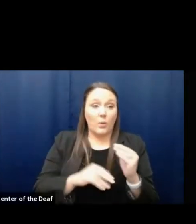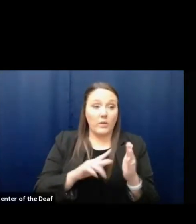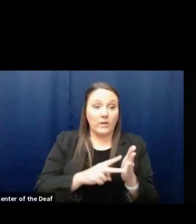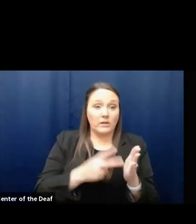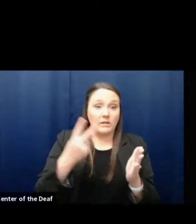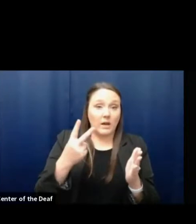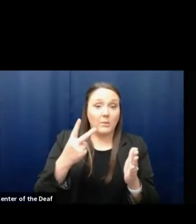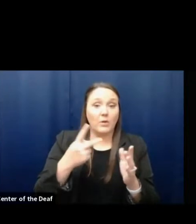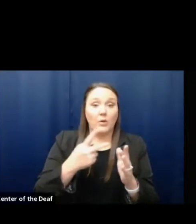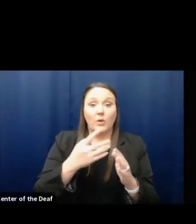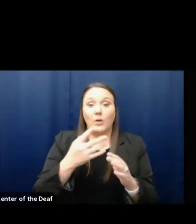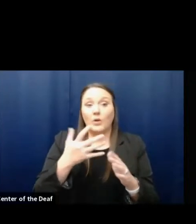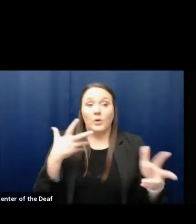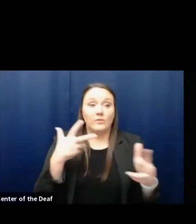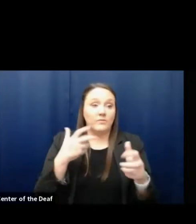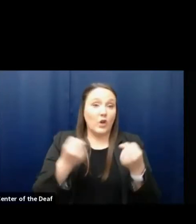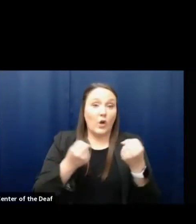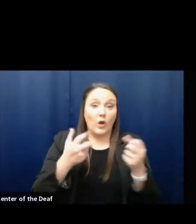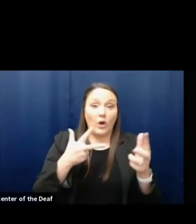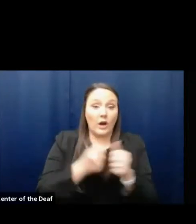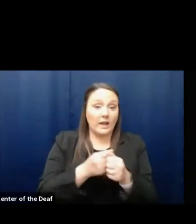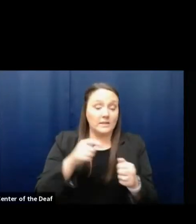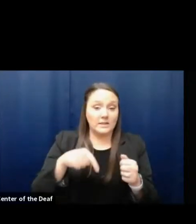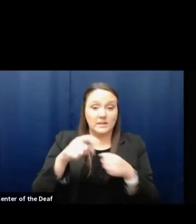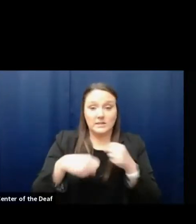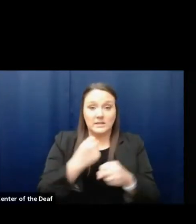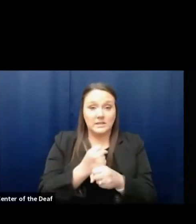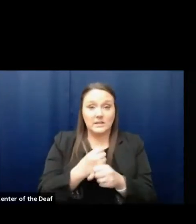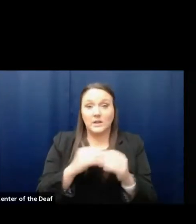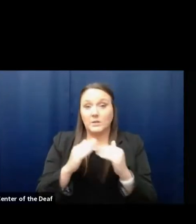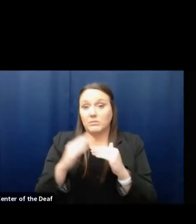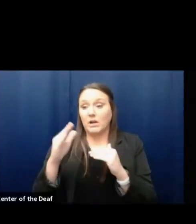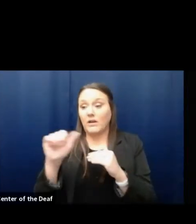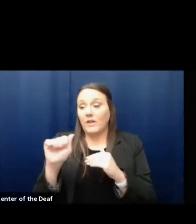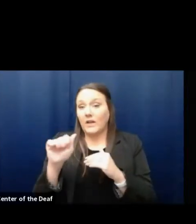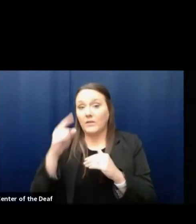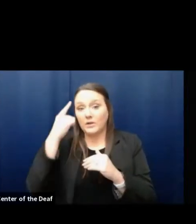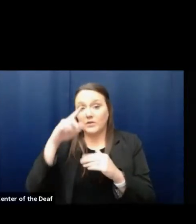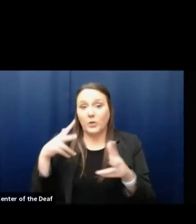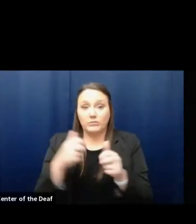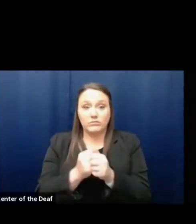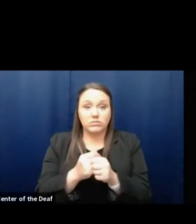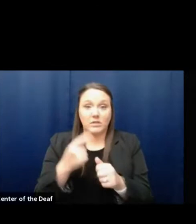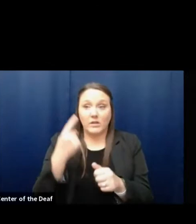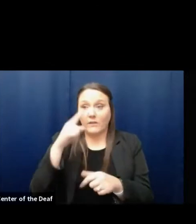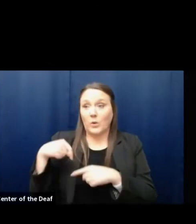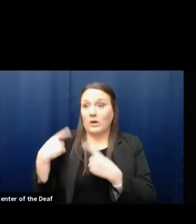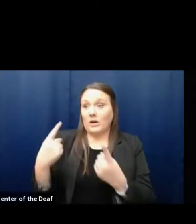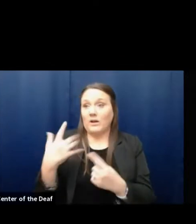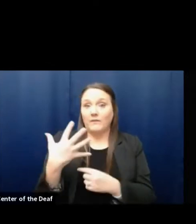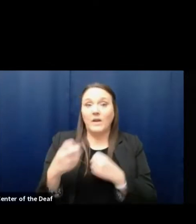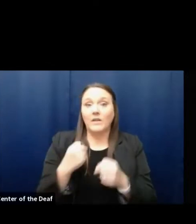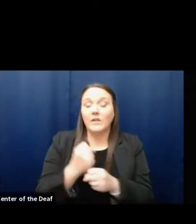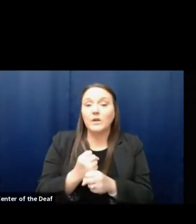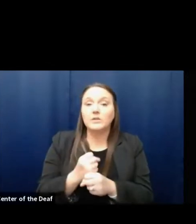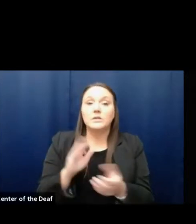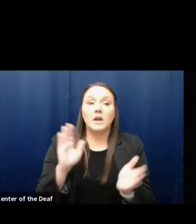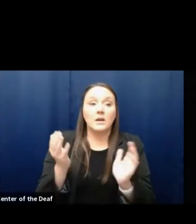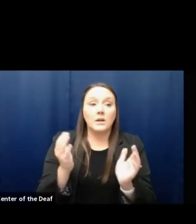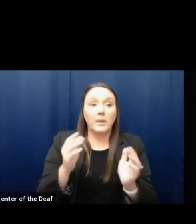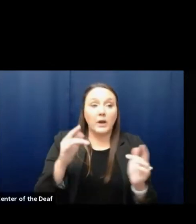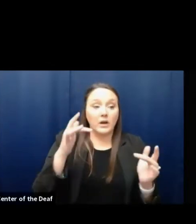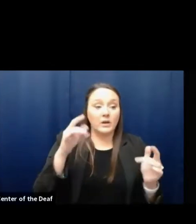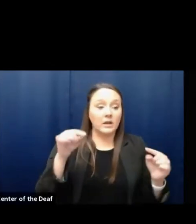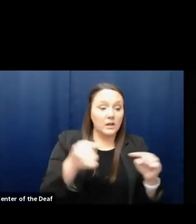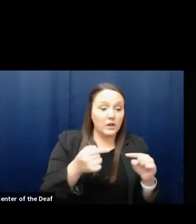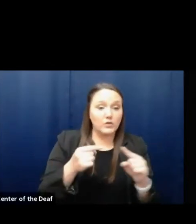from traffic accidents this year and far over the average for traffic accidents for the past 5. In terms of comparing injury to illness, COVID